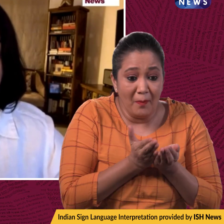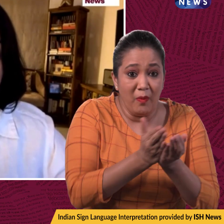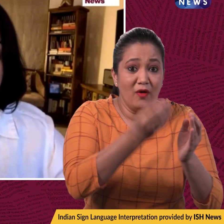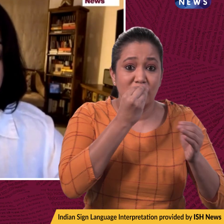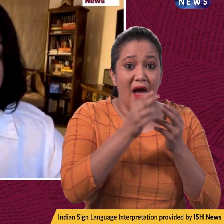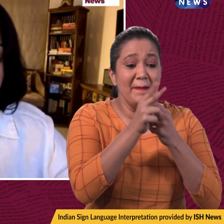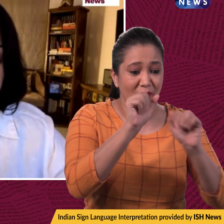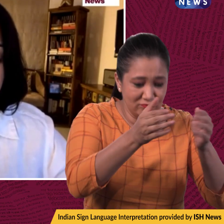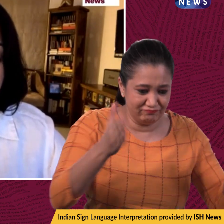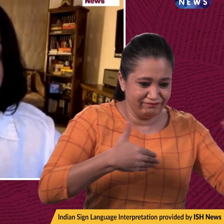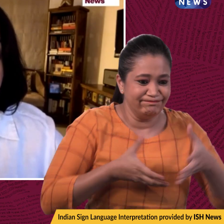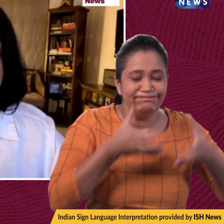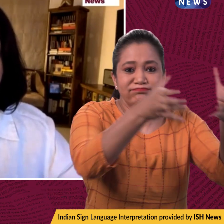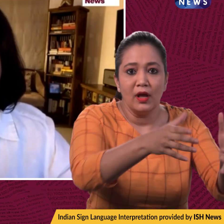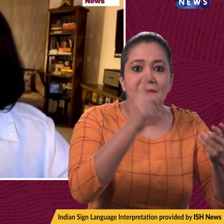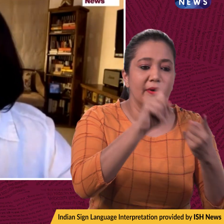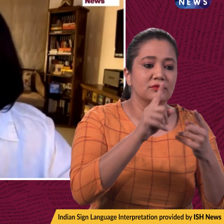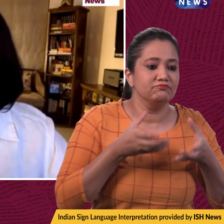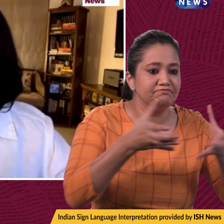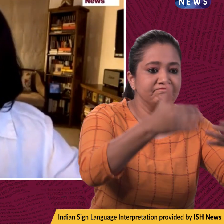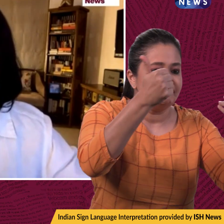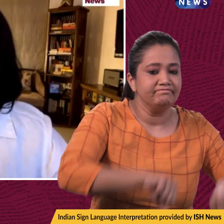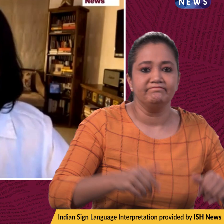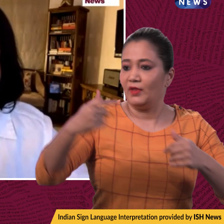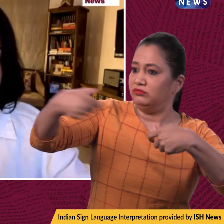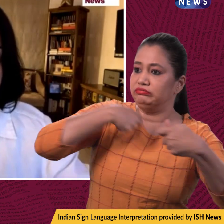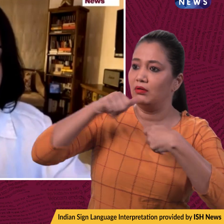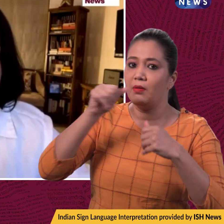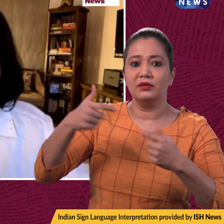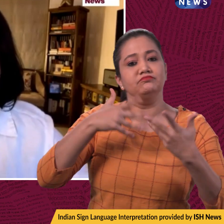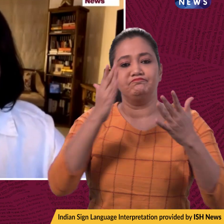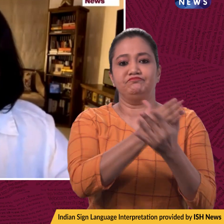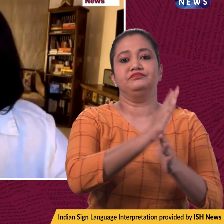supply to military personnel based there had to abort their mission.